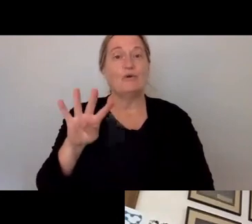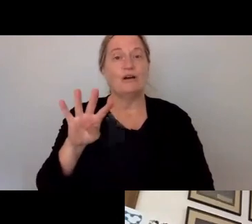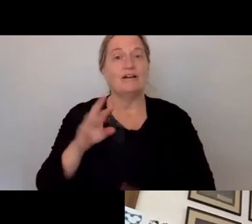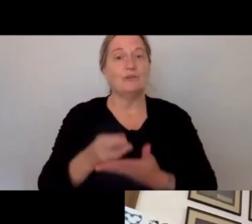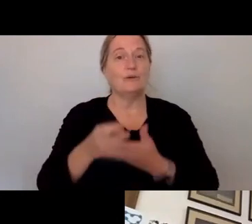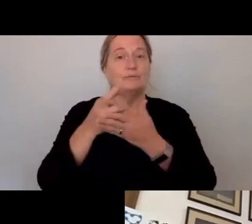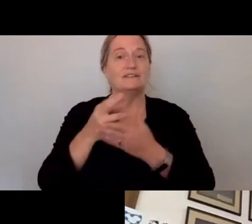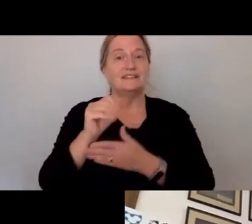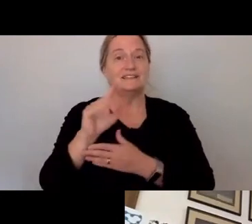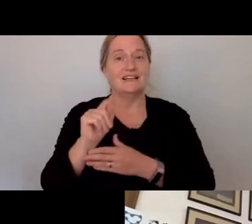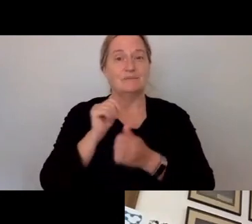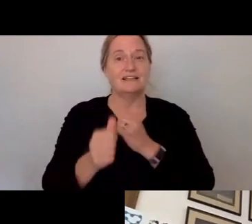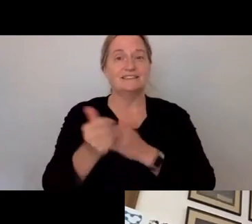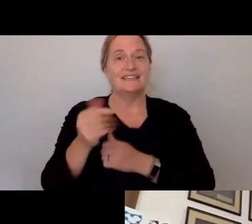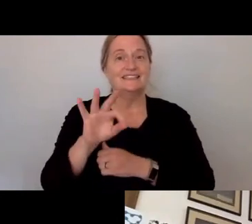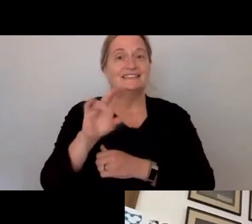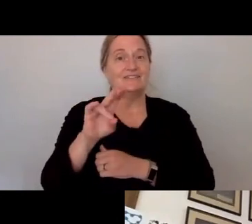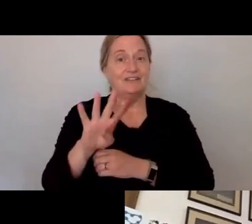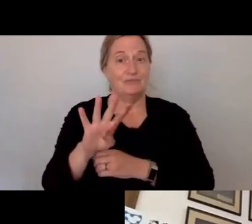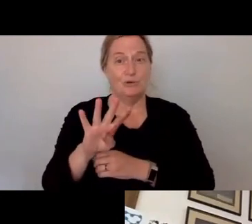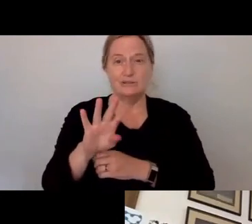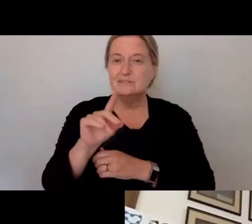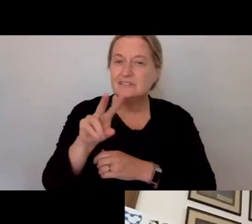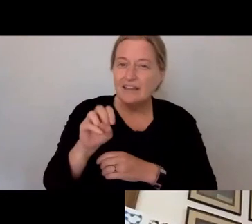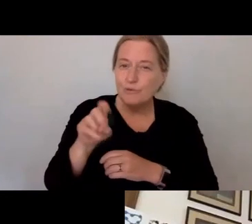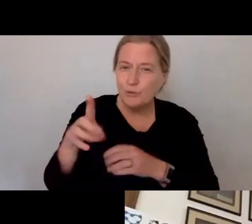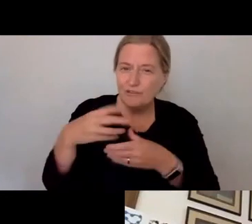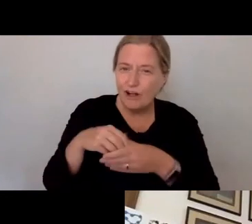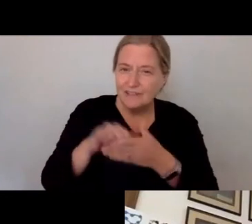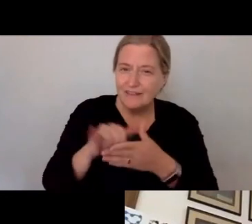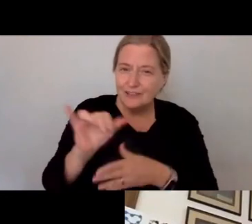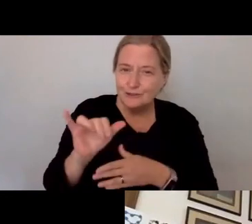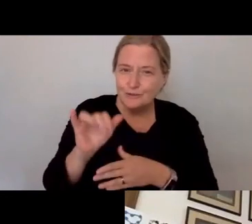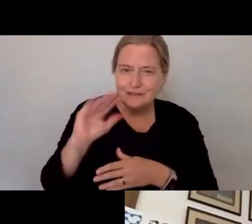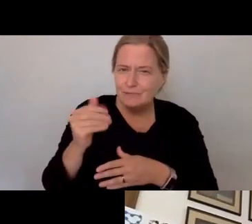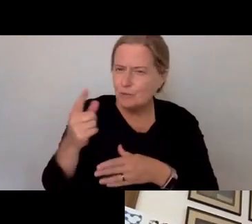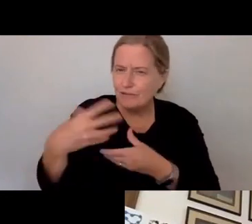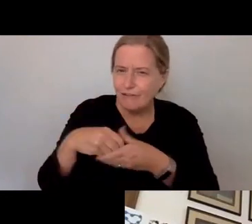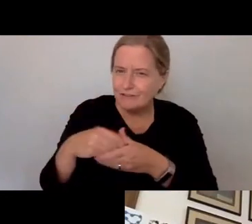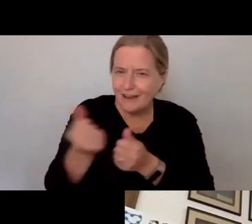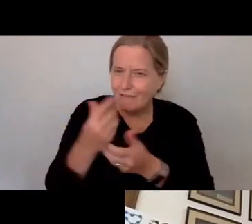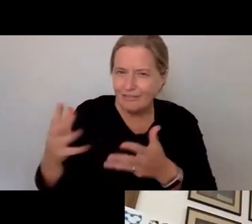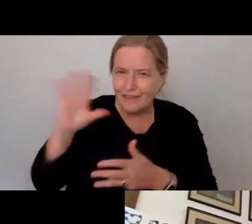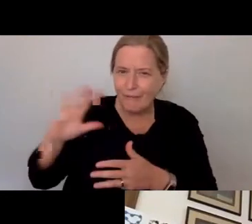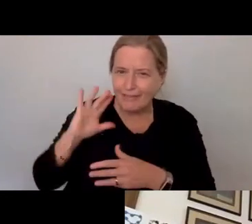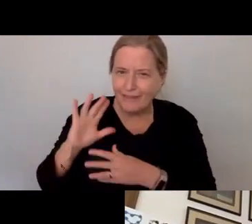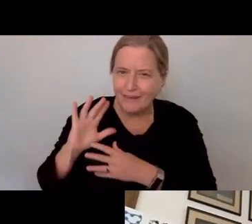1973. David, did you have something to do with that one too? Was that, you seem to have your fingers on everything that was